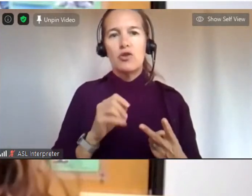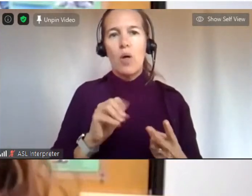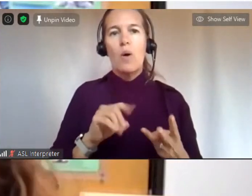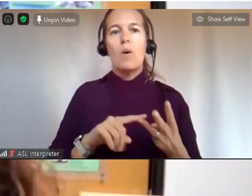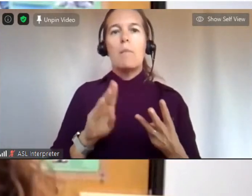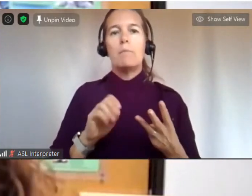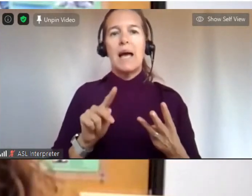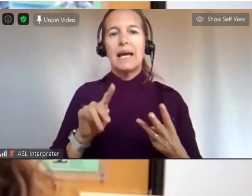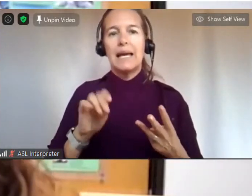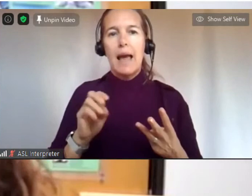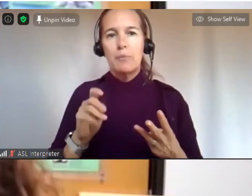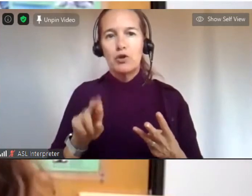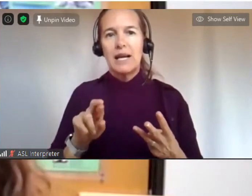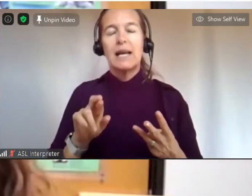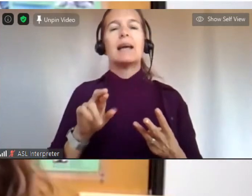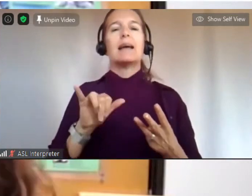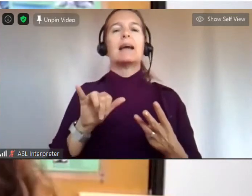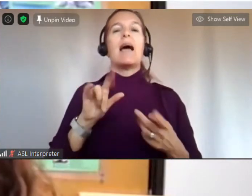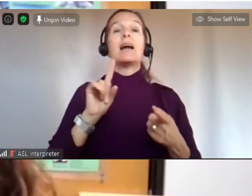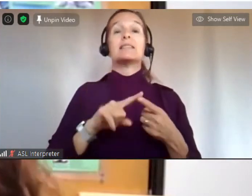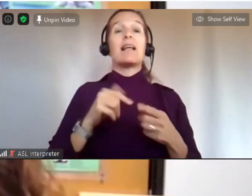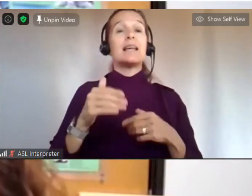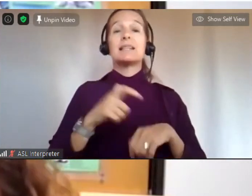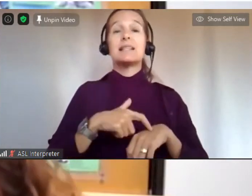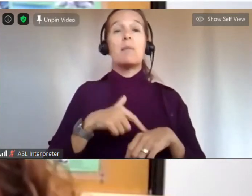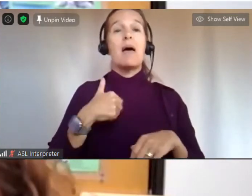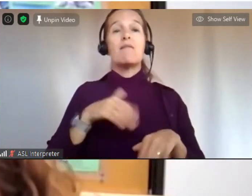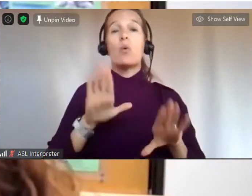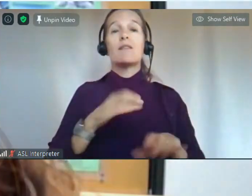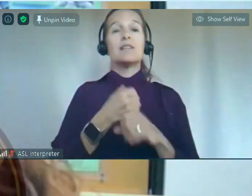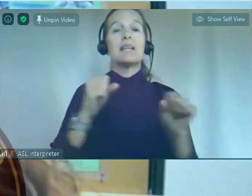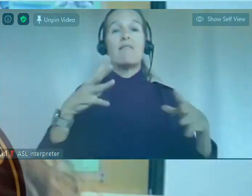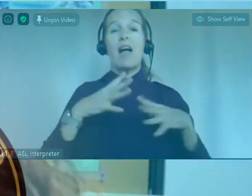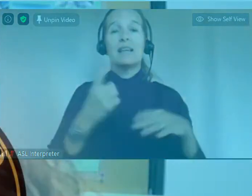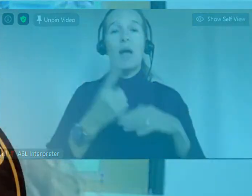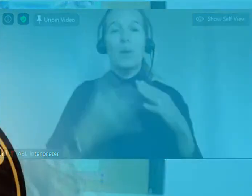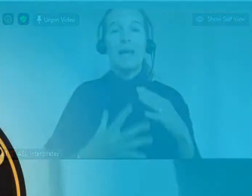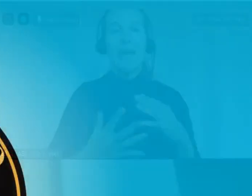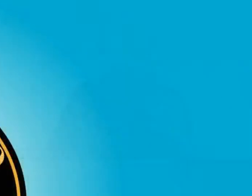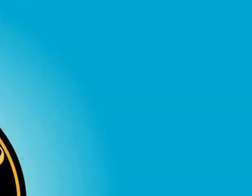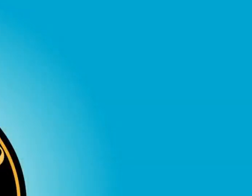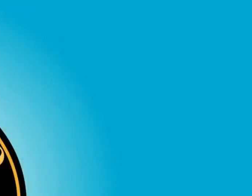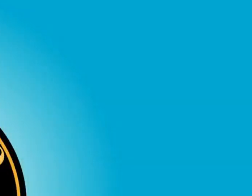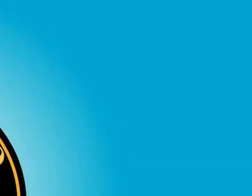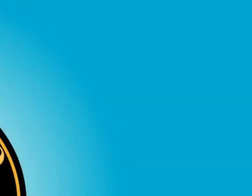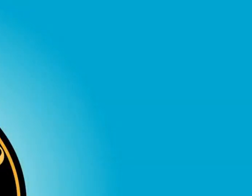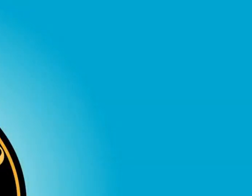Emery. Until next time, have a wonderful and have a safe holiday weekend. Thank you. Thank you.